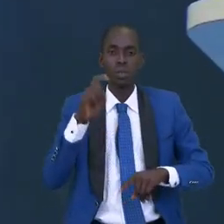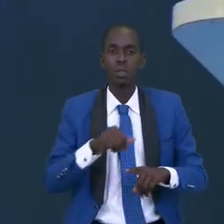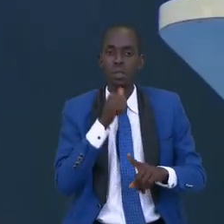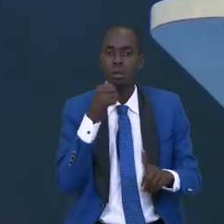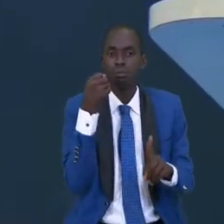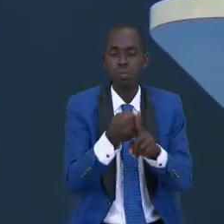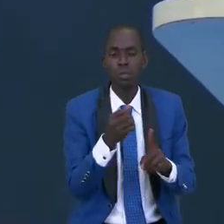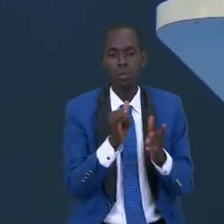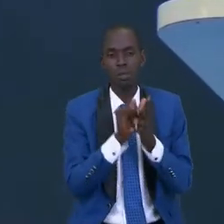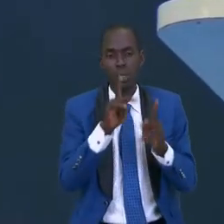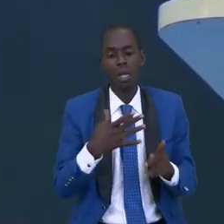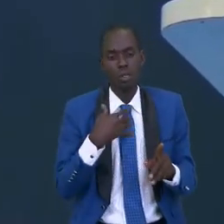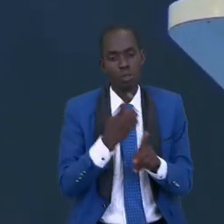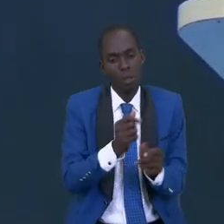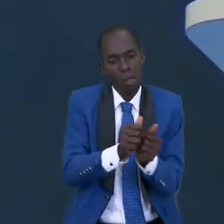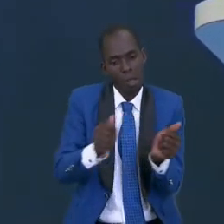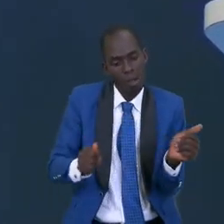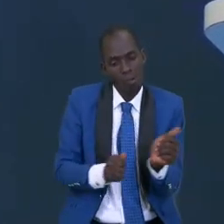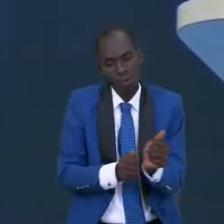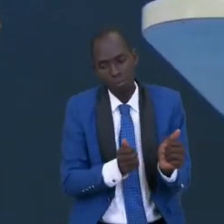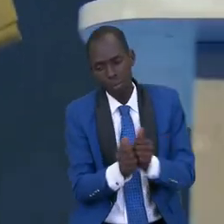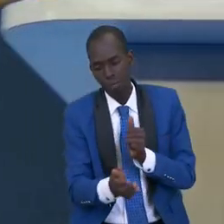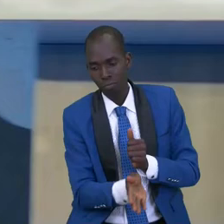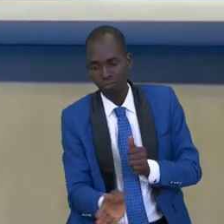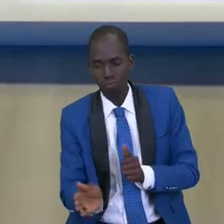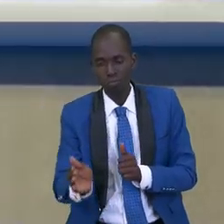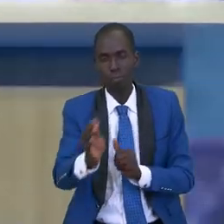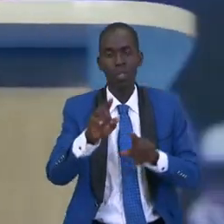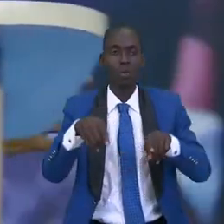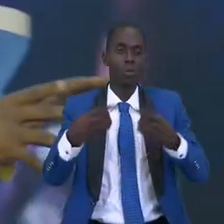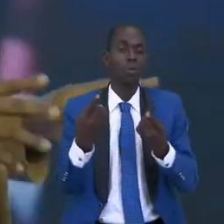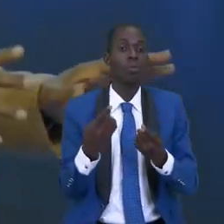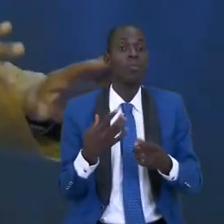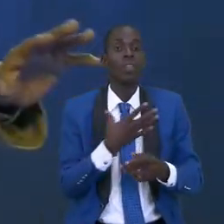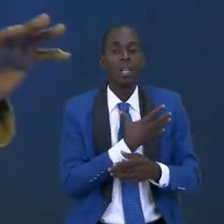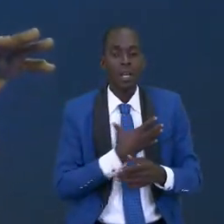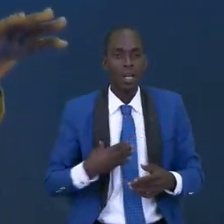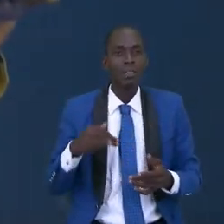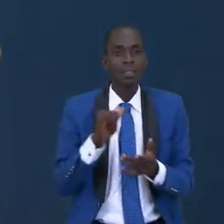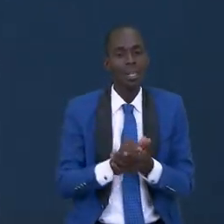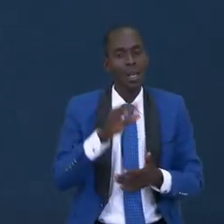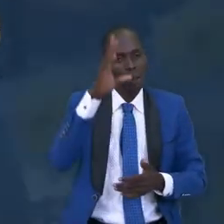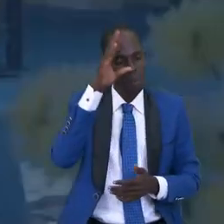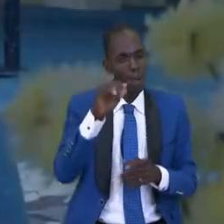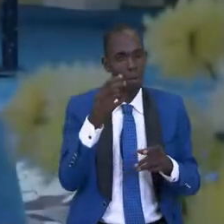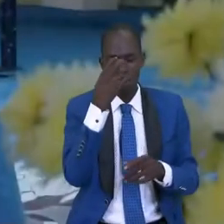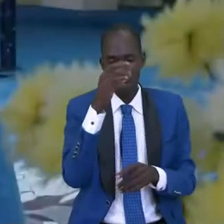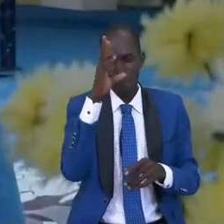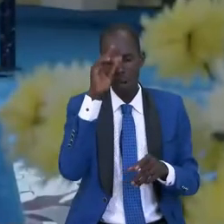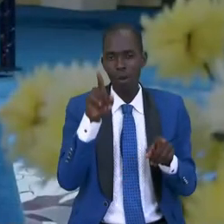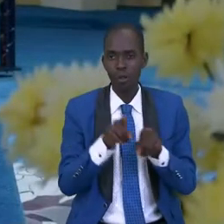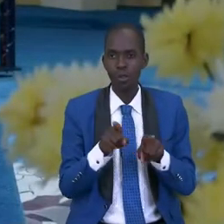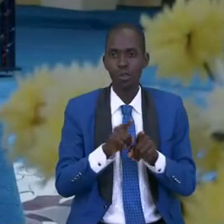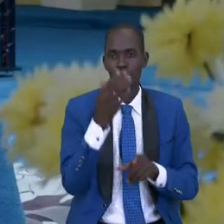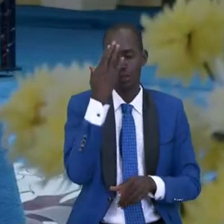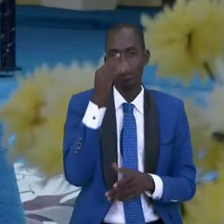they will avoid hitting him. And so he knows, "I've been in the assembly, in